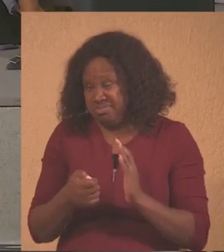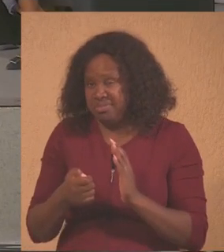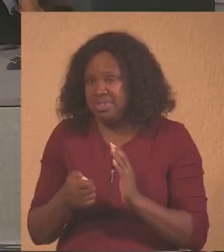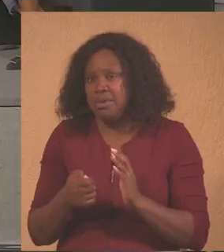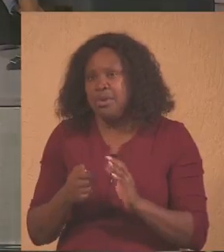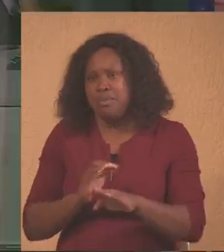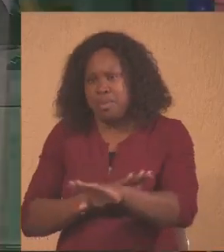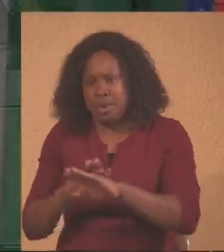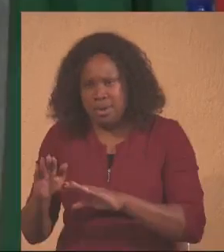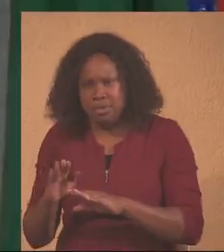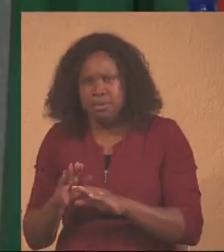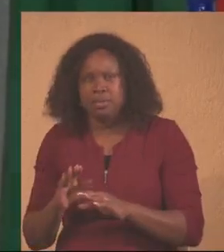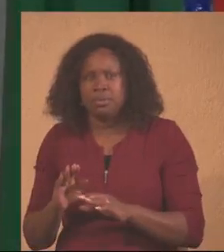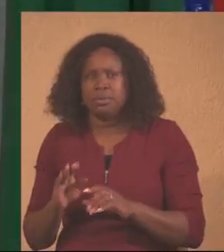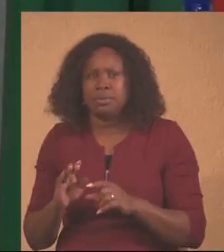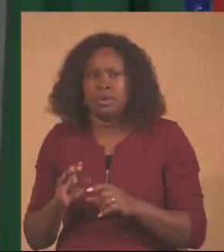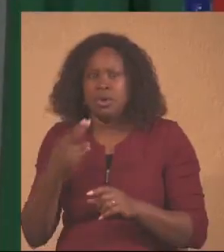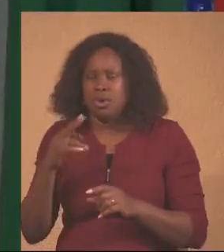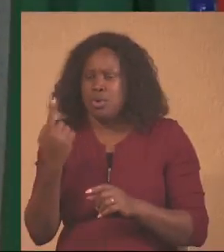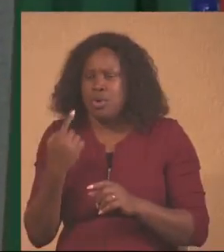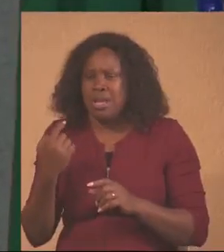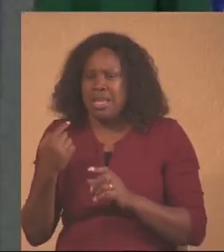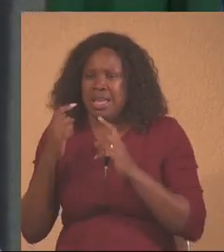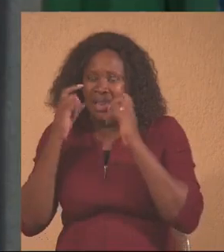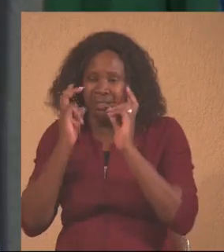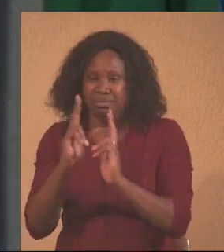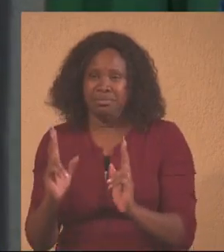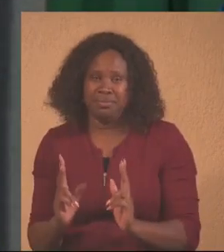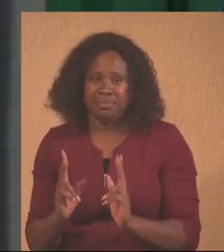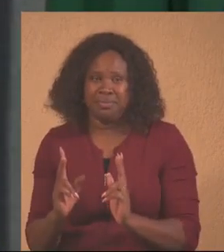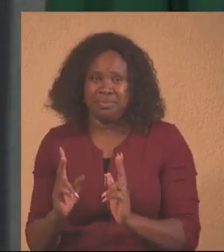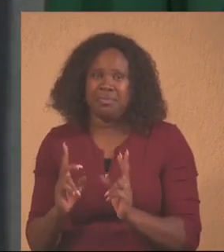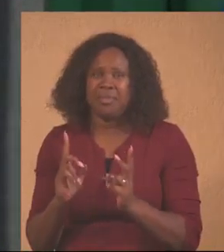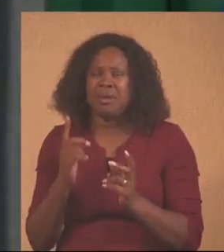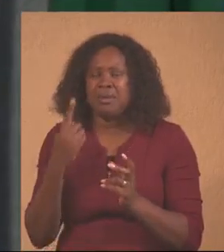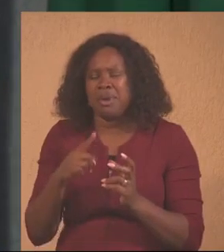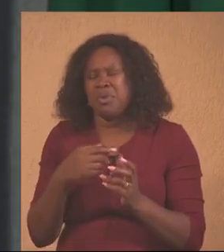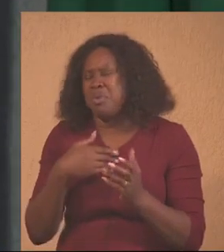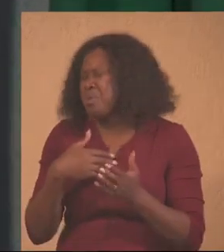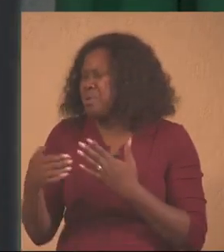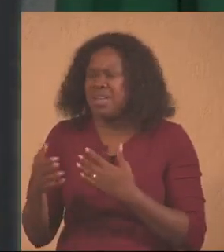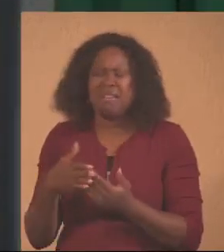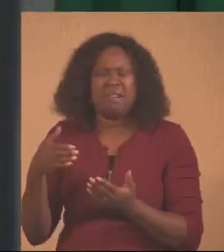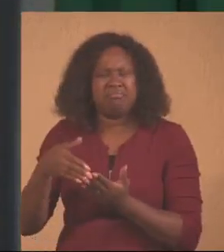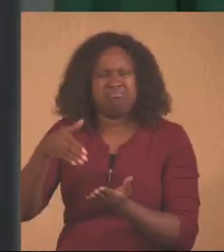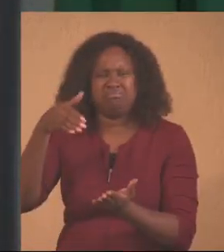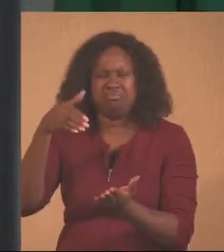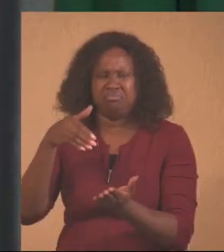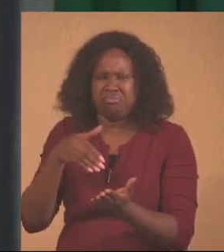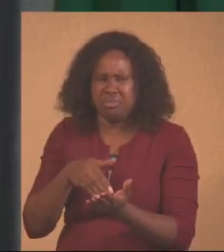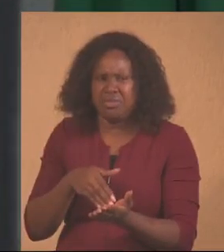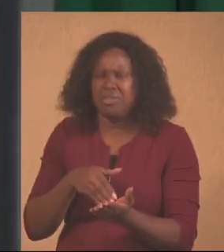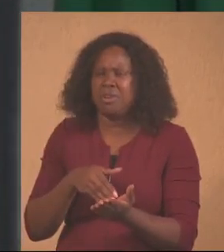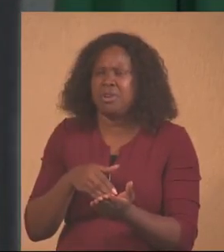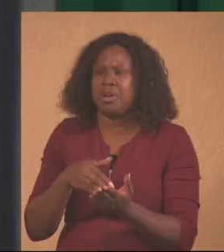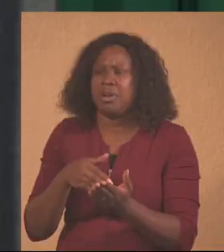were not only the Chinese nationals, but whoever was arriving at the ports of